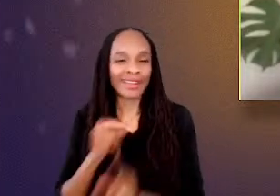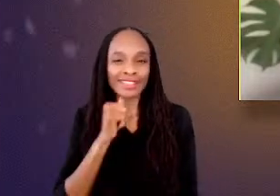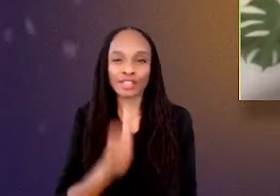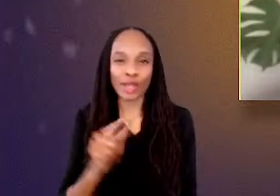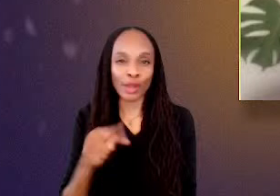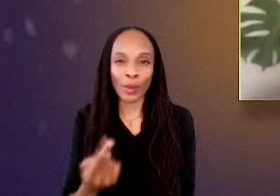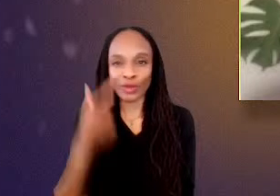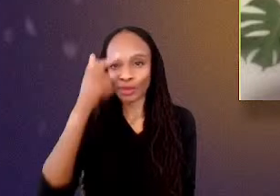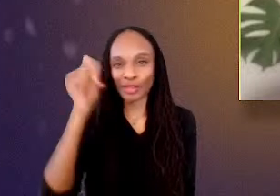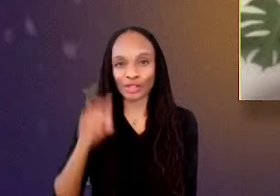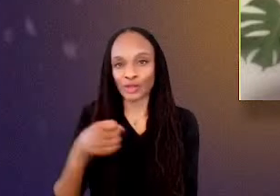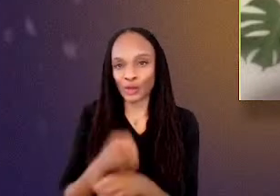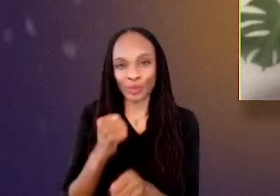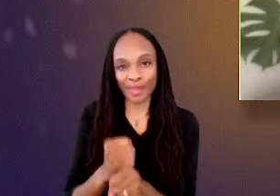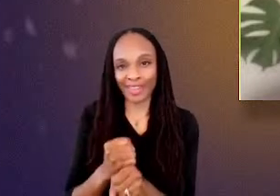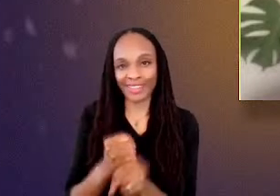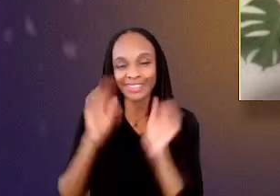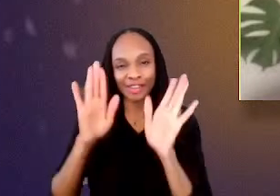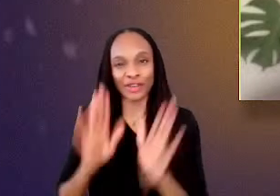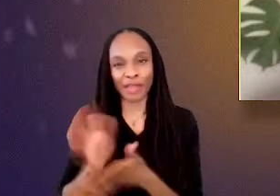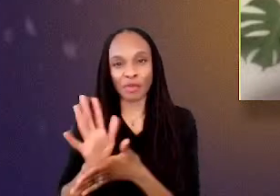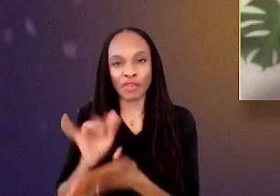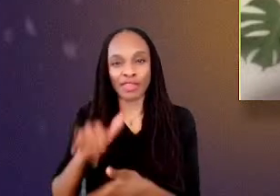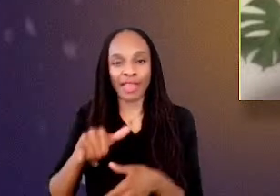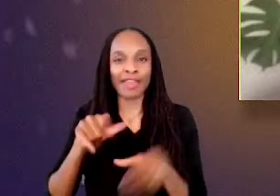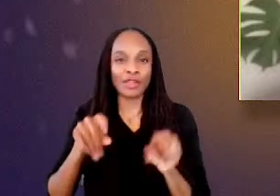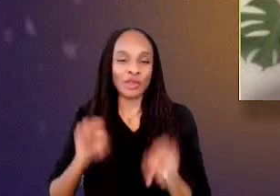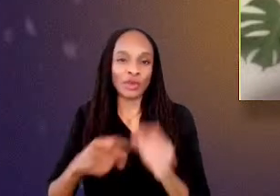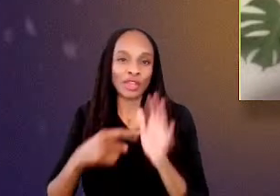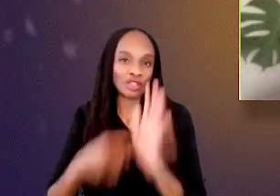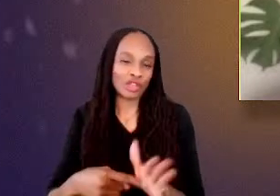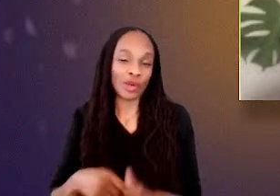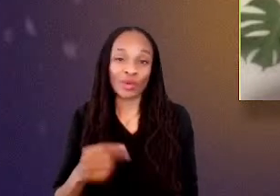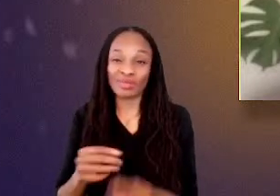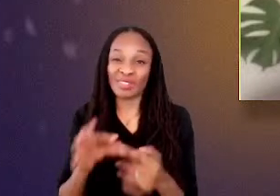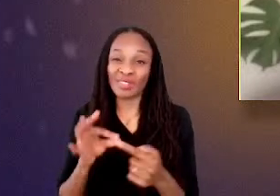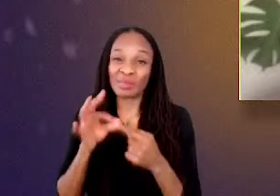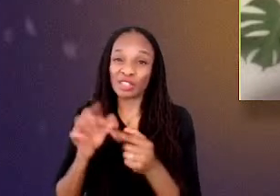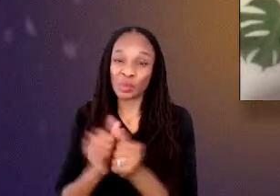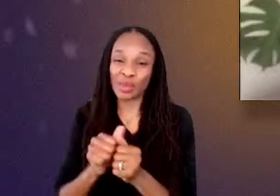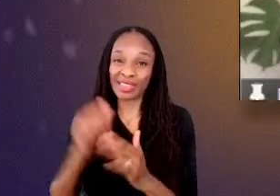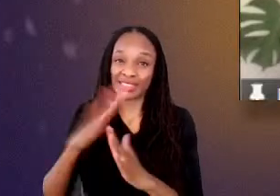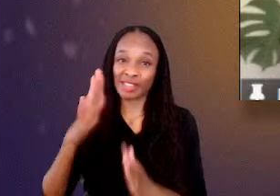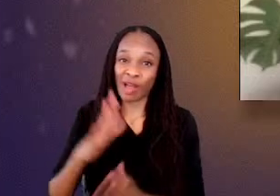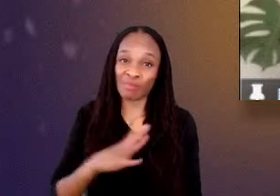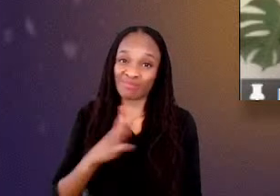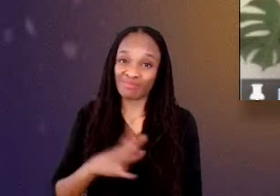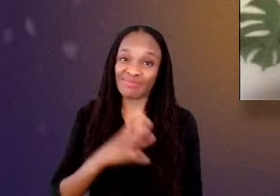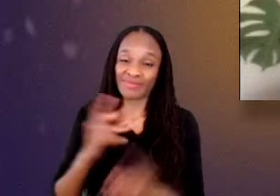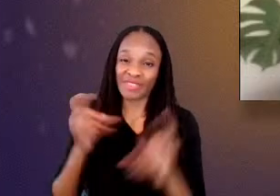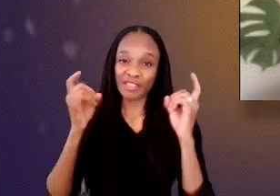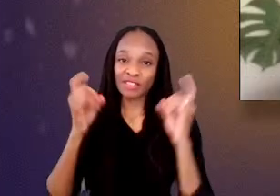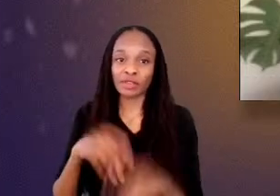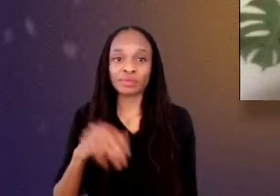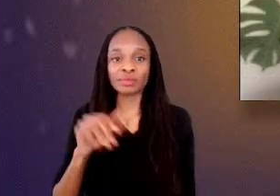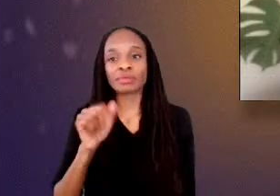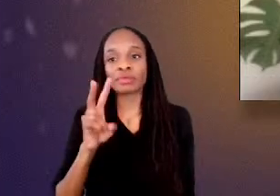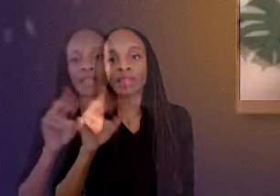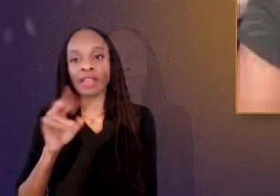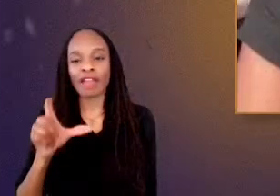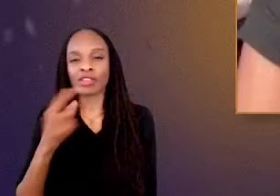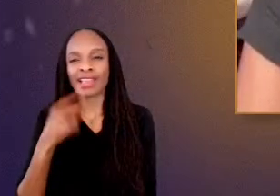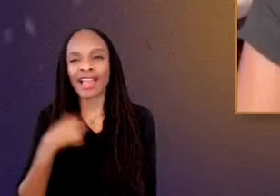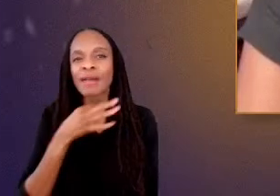because you made a great movie are you going to get to show in, especially in the top tier festivals. I'm curious, Sierra, because you